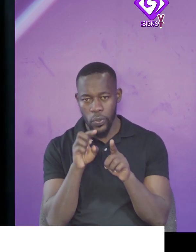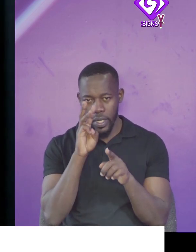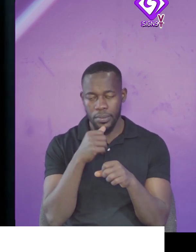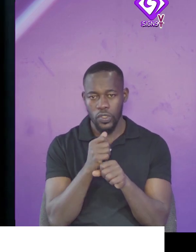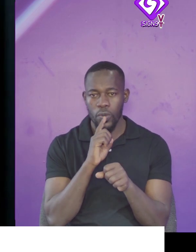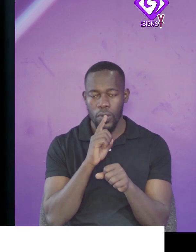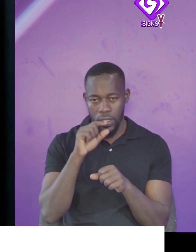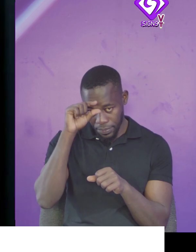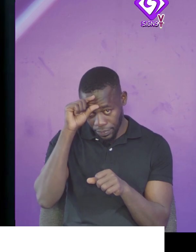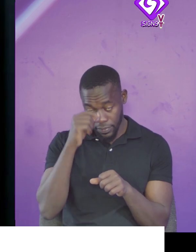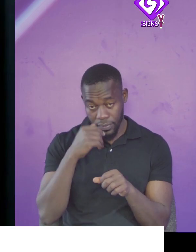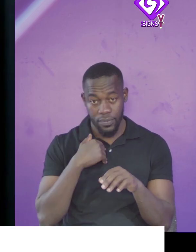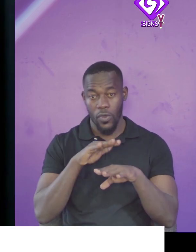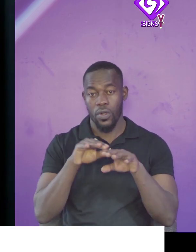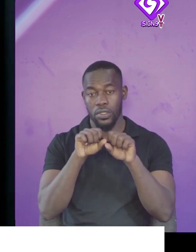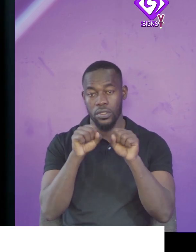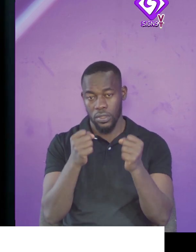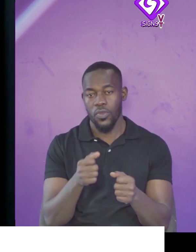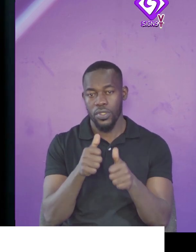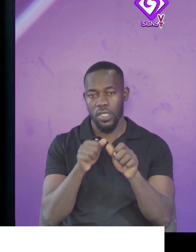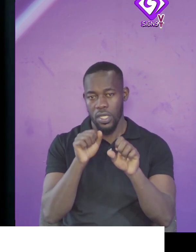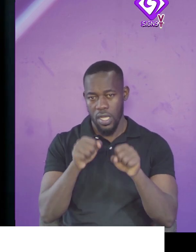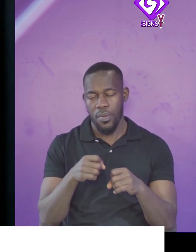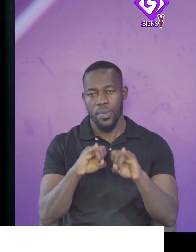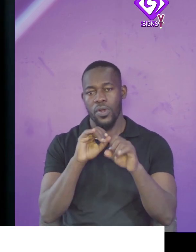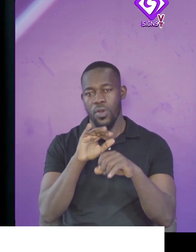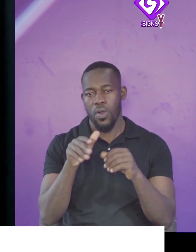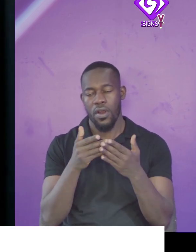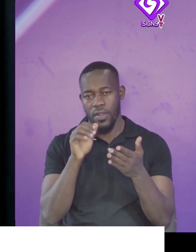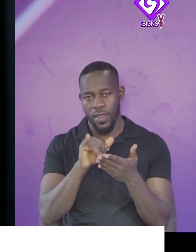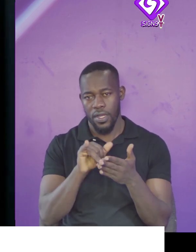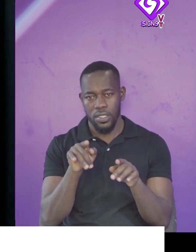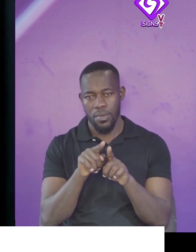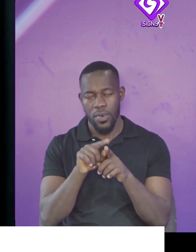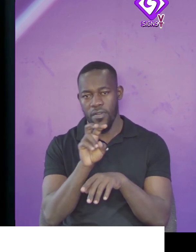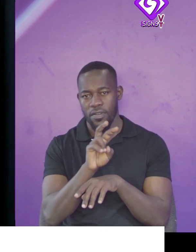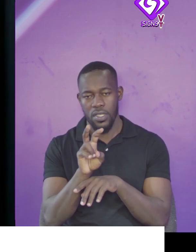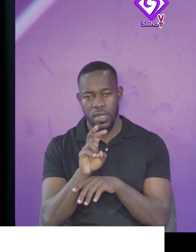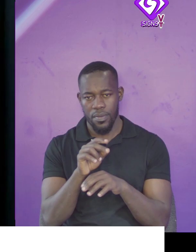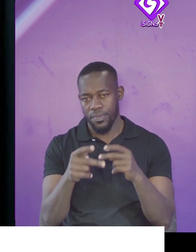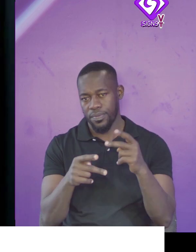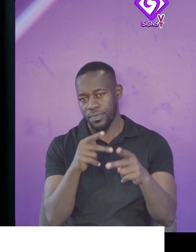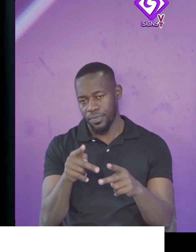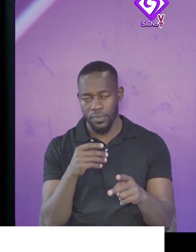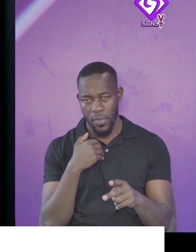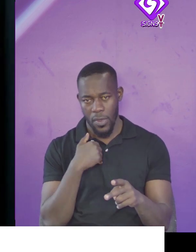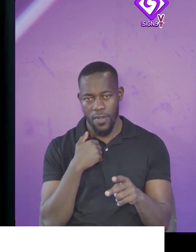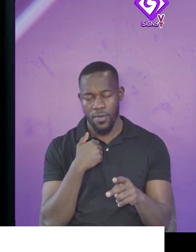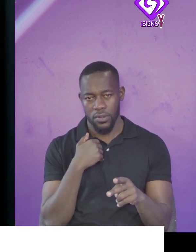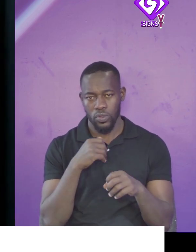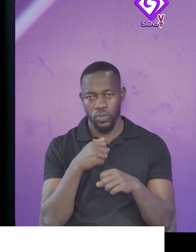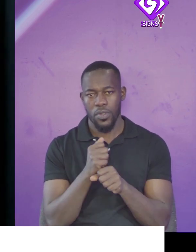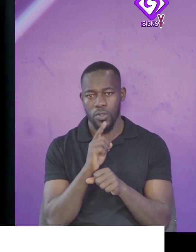government has the systems to be able to do this, and that we have the oversight mechanisms in place to ensure that as what was